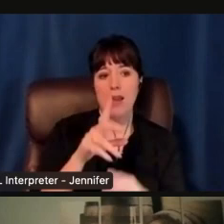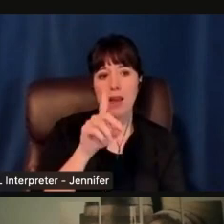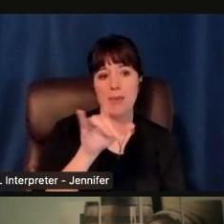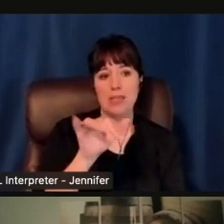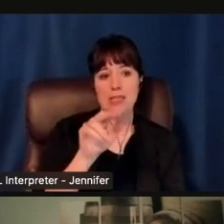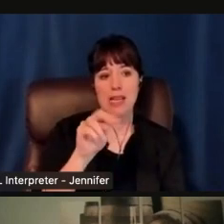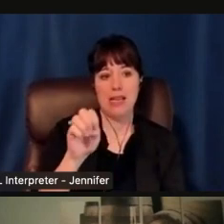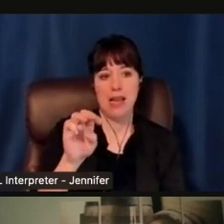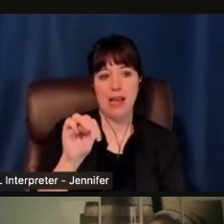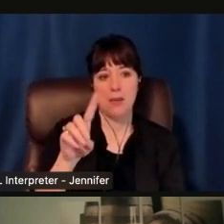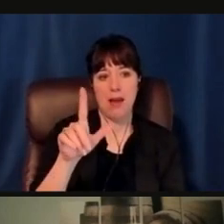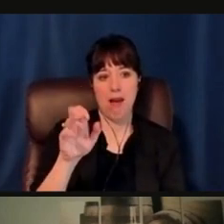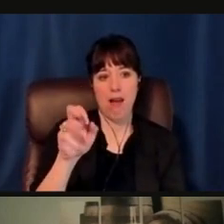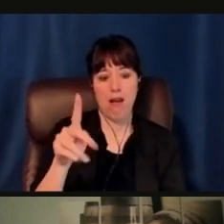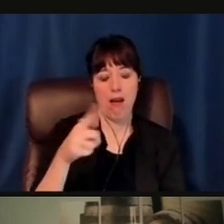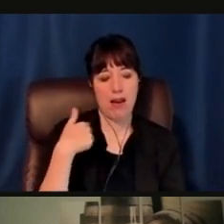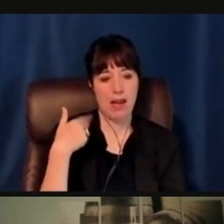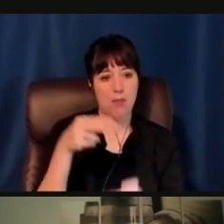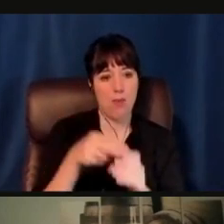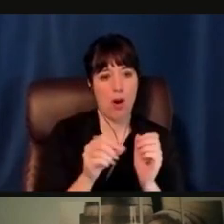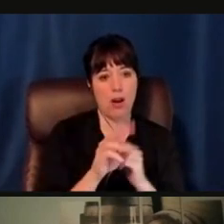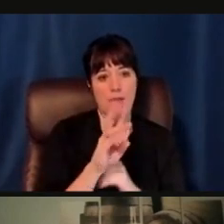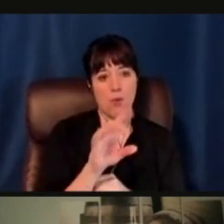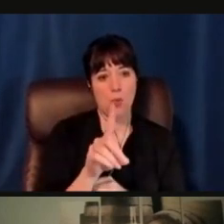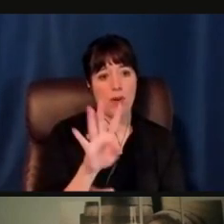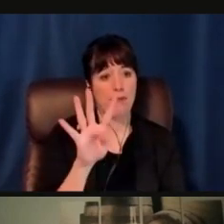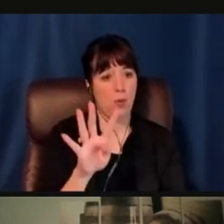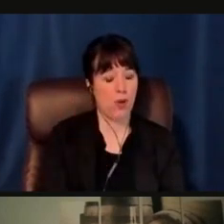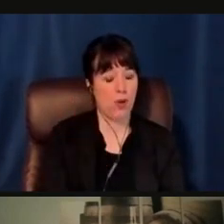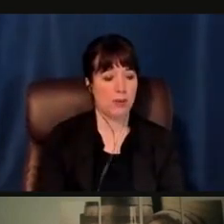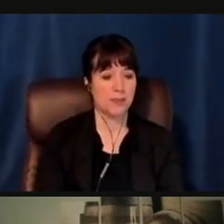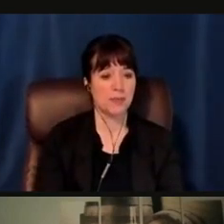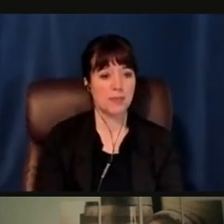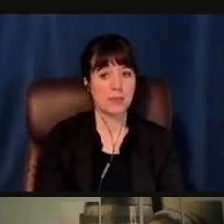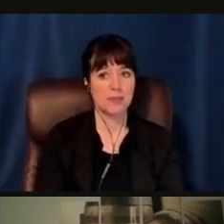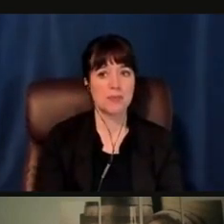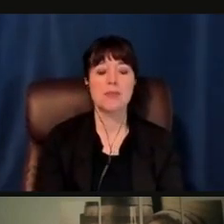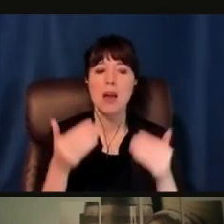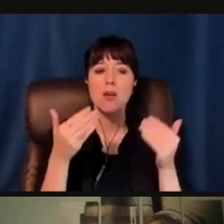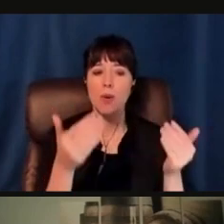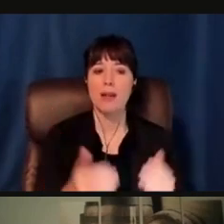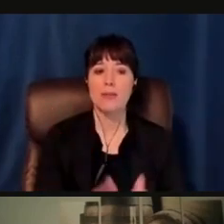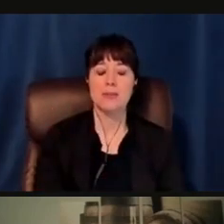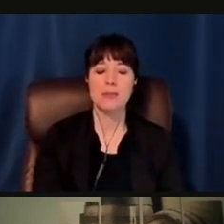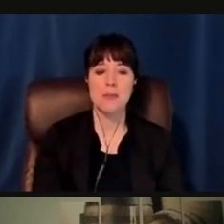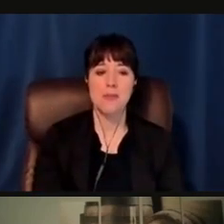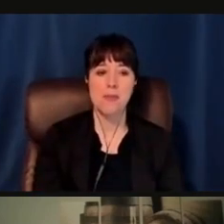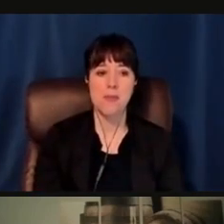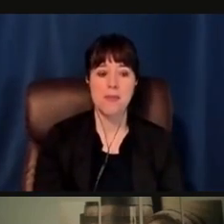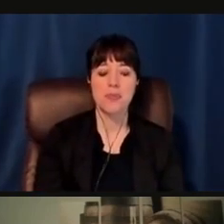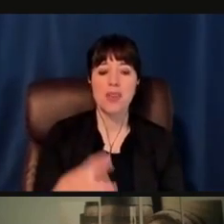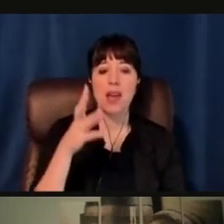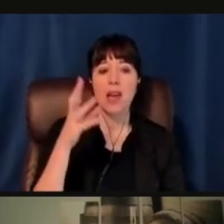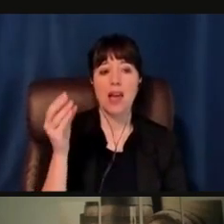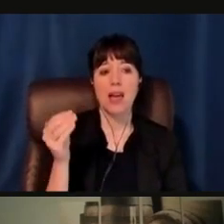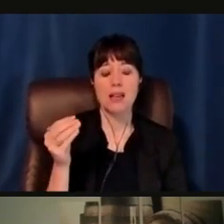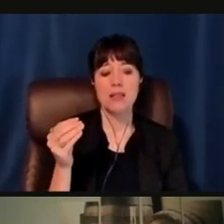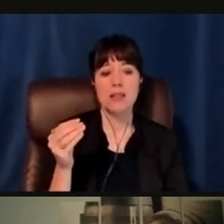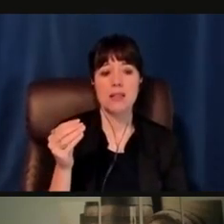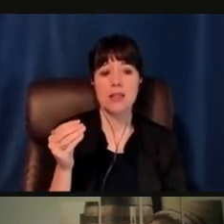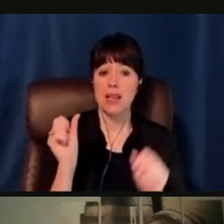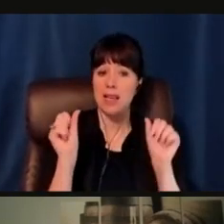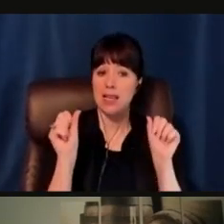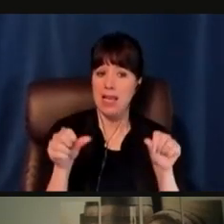Medlock, and I am part of Ward 4. Go ahead. And can